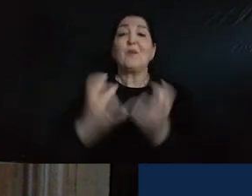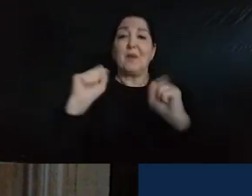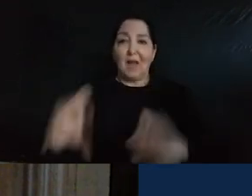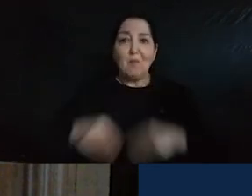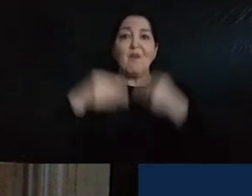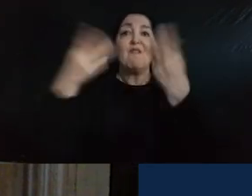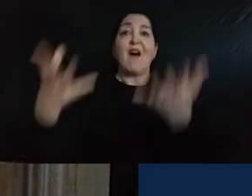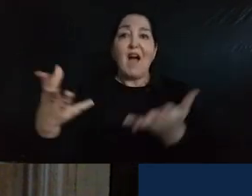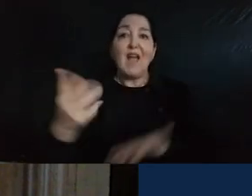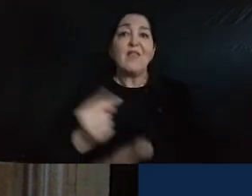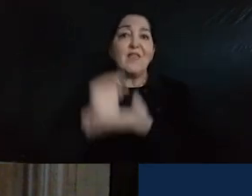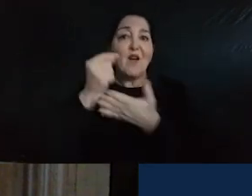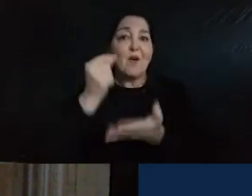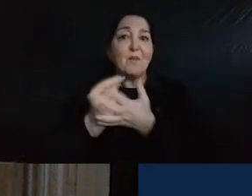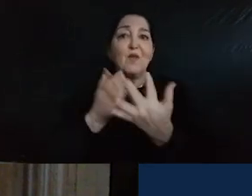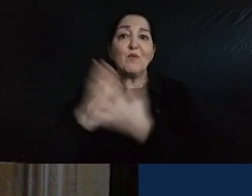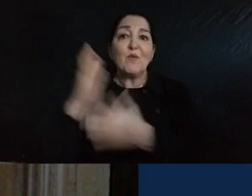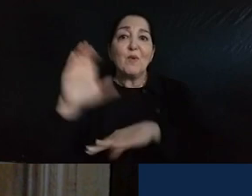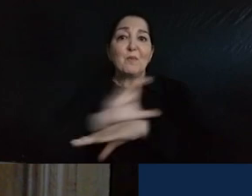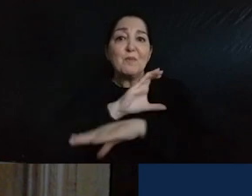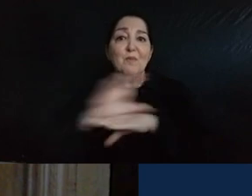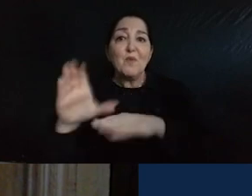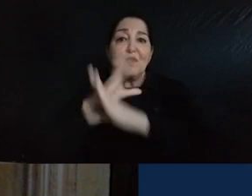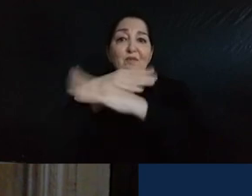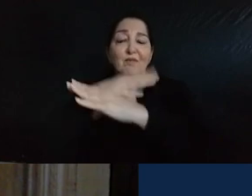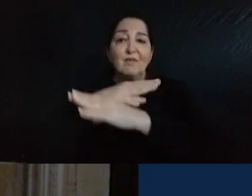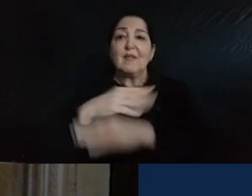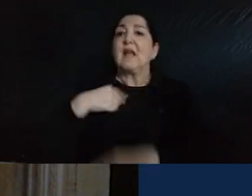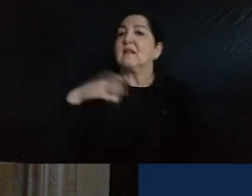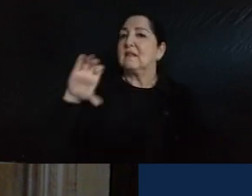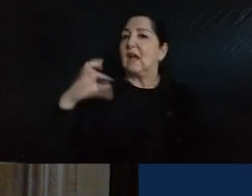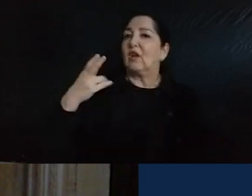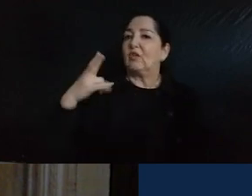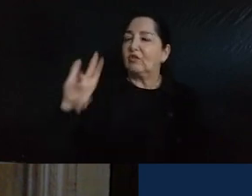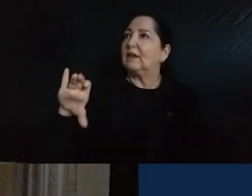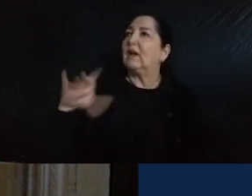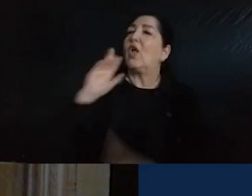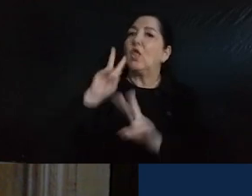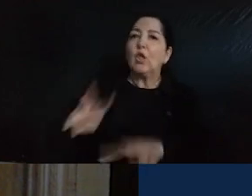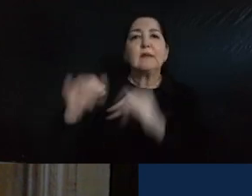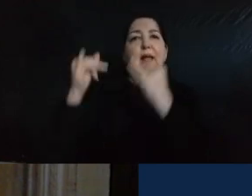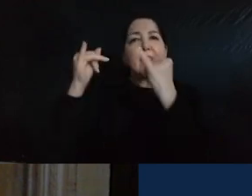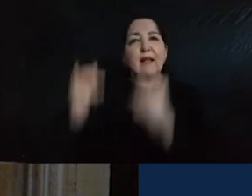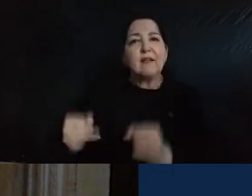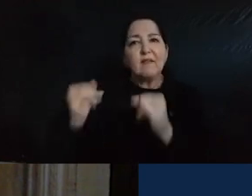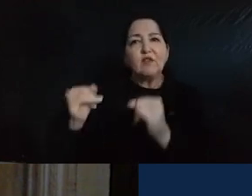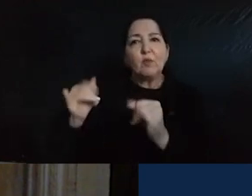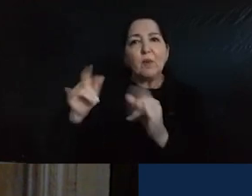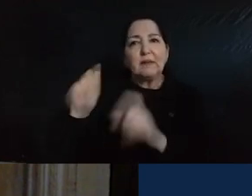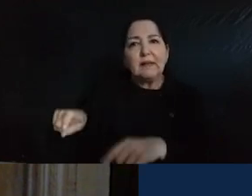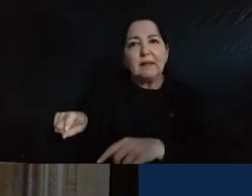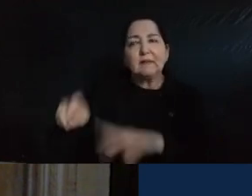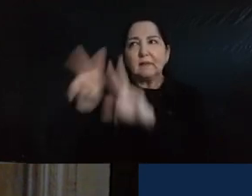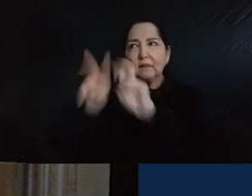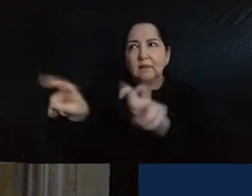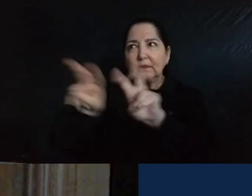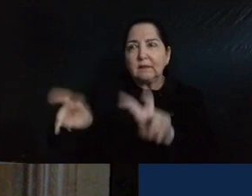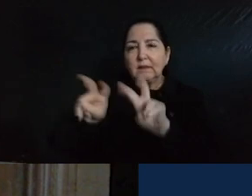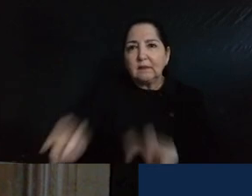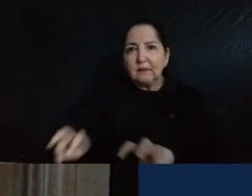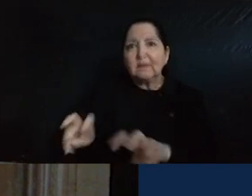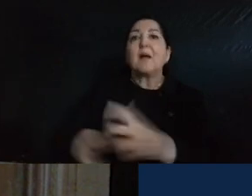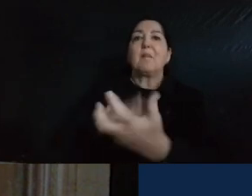now provide virtual therapies around the globe. CHC takes the time that is truly needed to